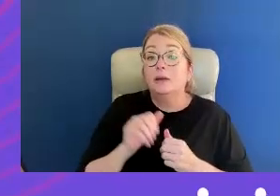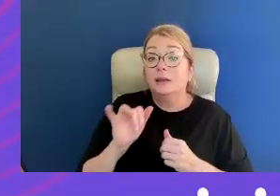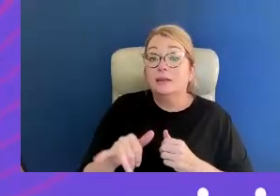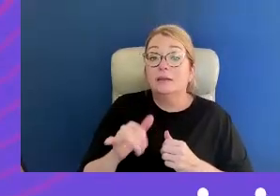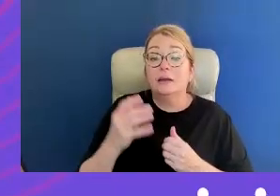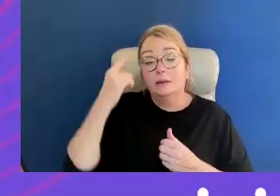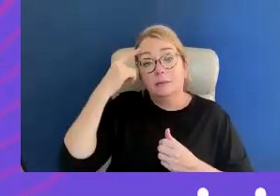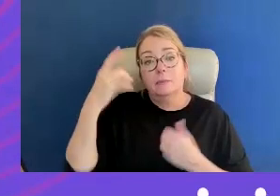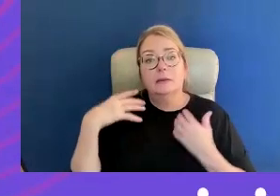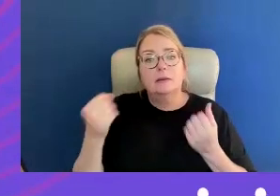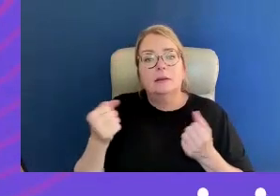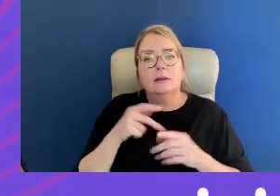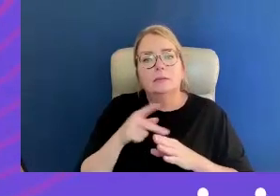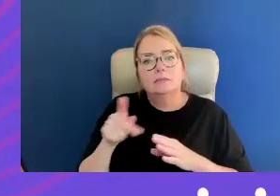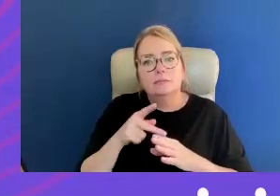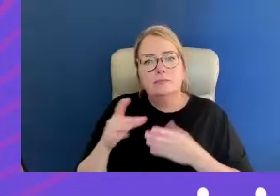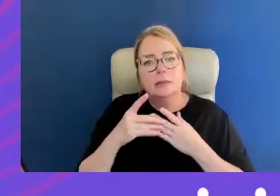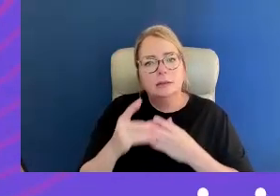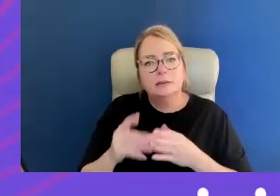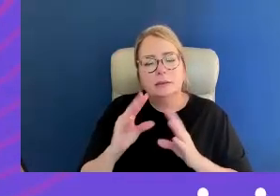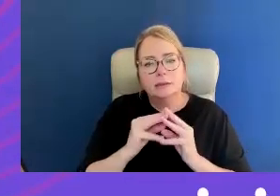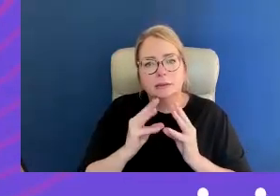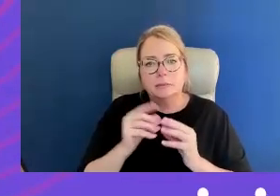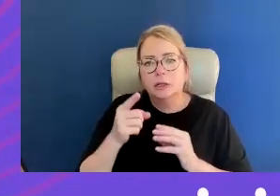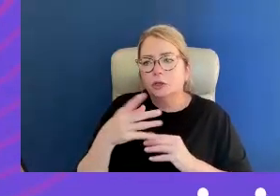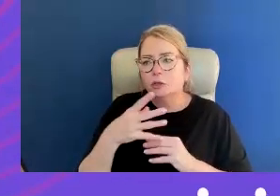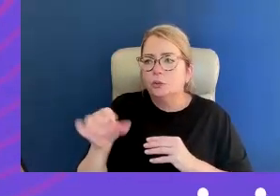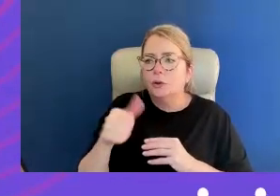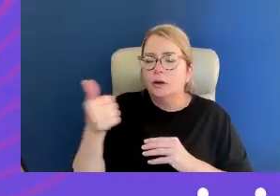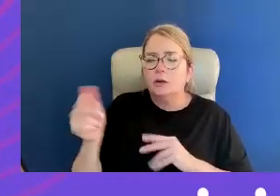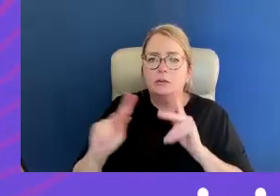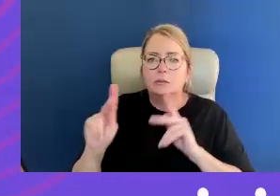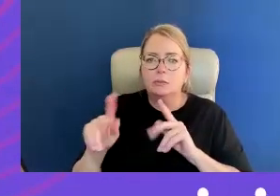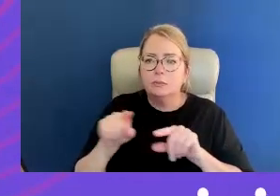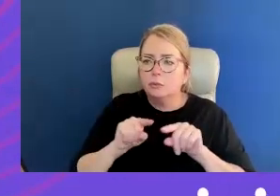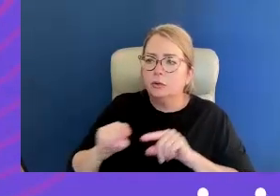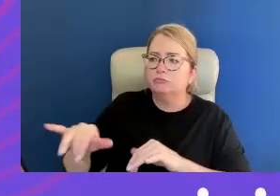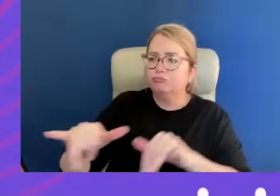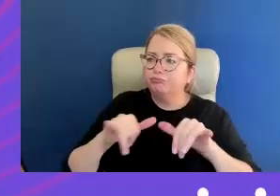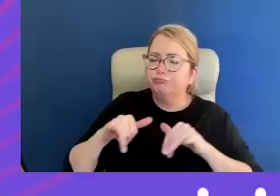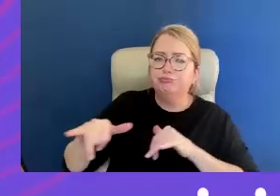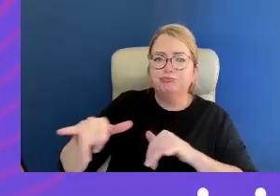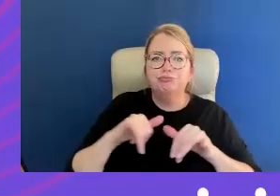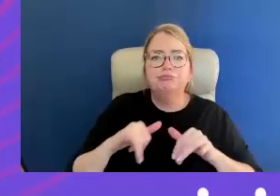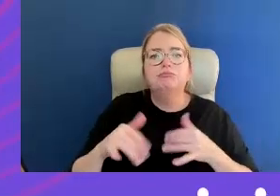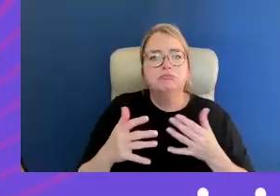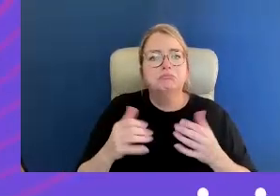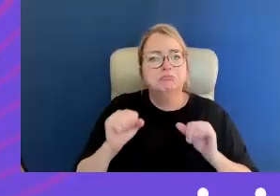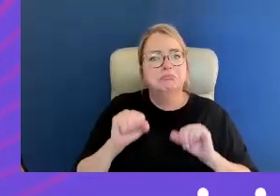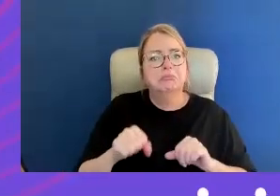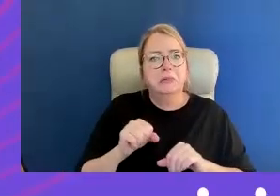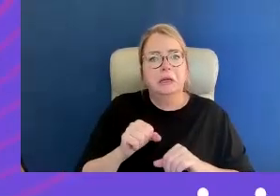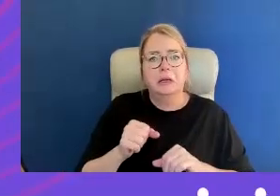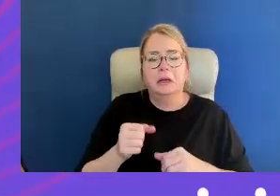are mental health professionals that are leading these meetings where you and members with similar experiences or mental health issues can work on reaching